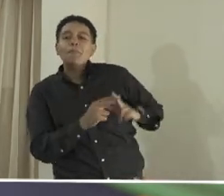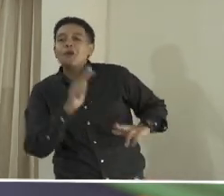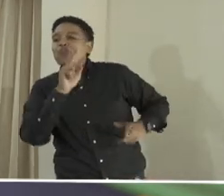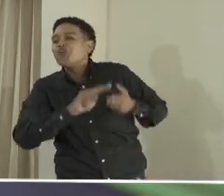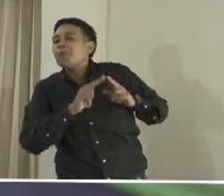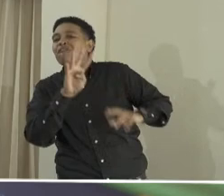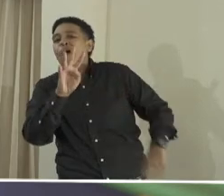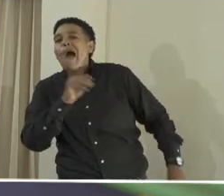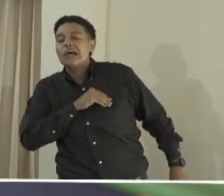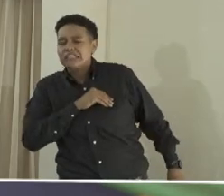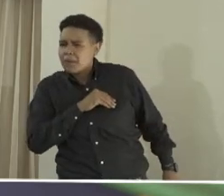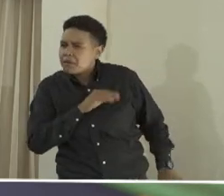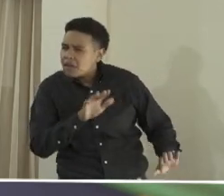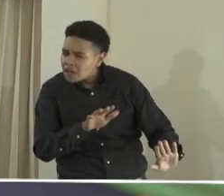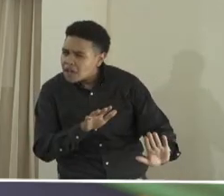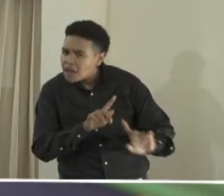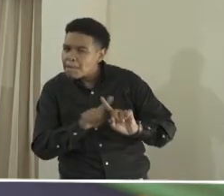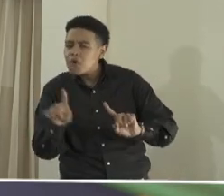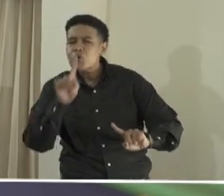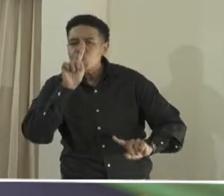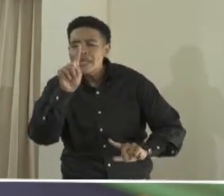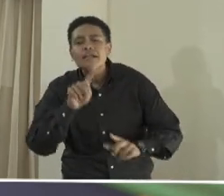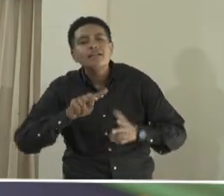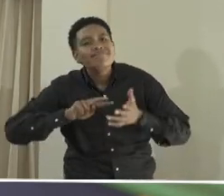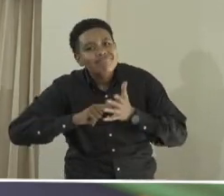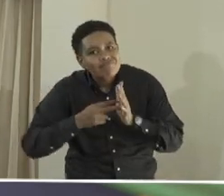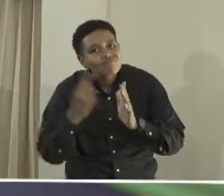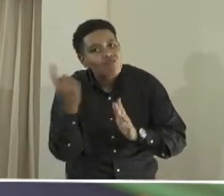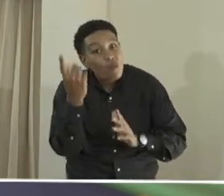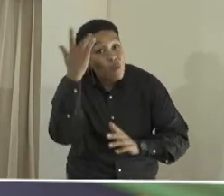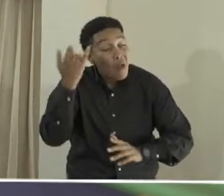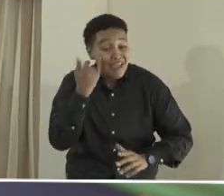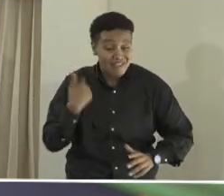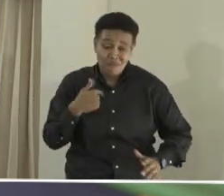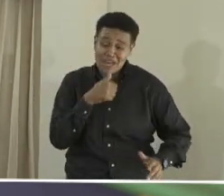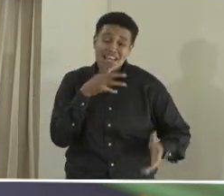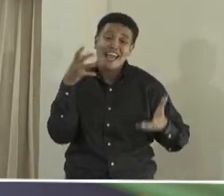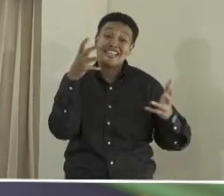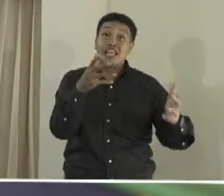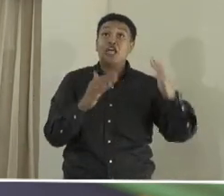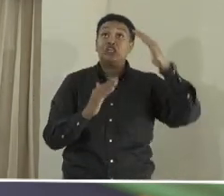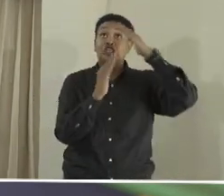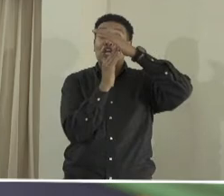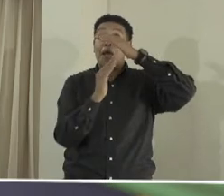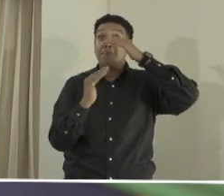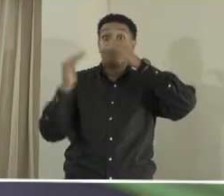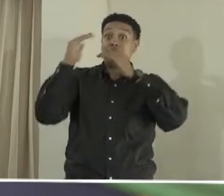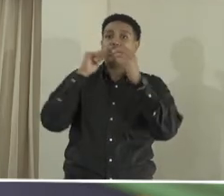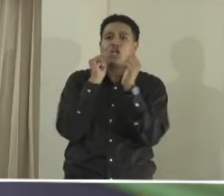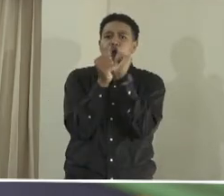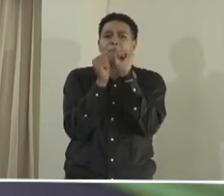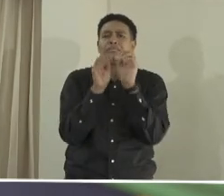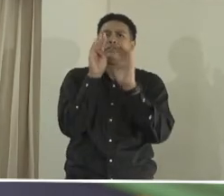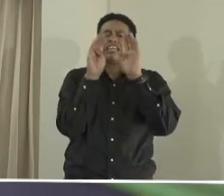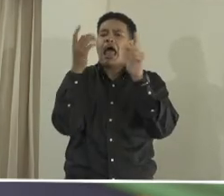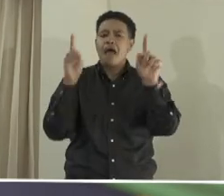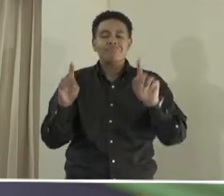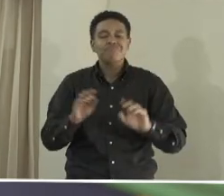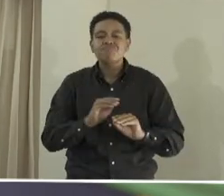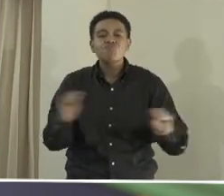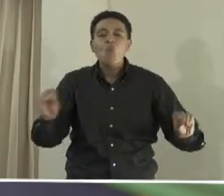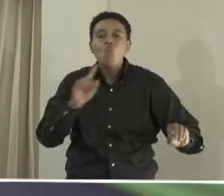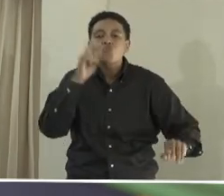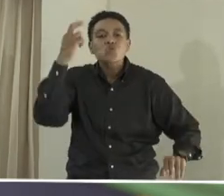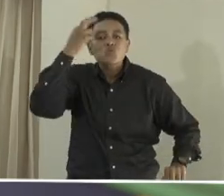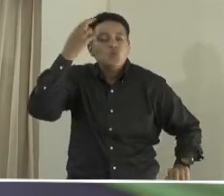four? But it does matter, for if we are not near the top in competitiveness, there is no